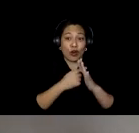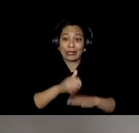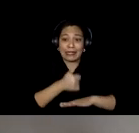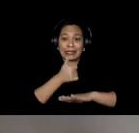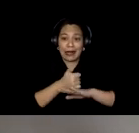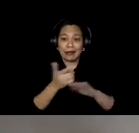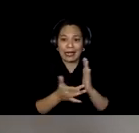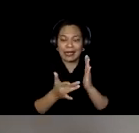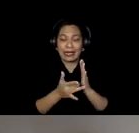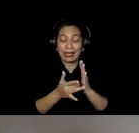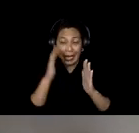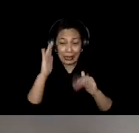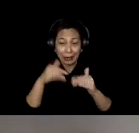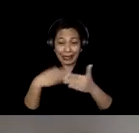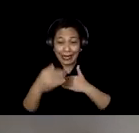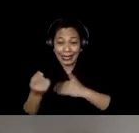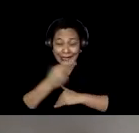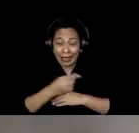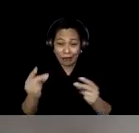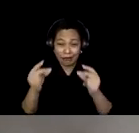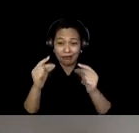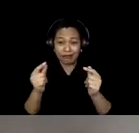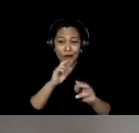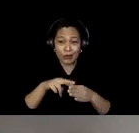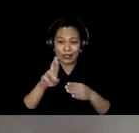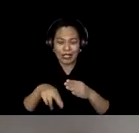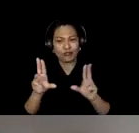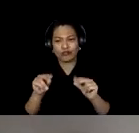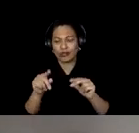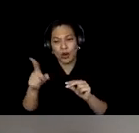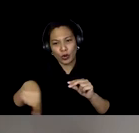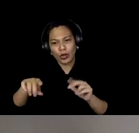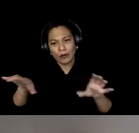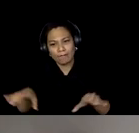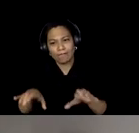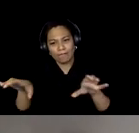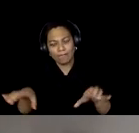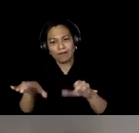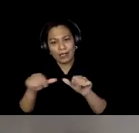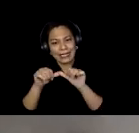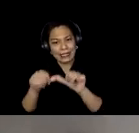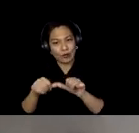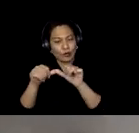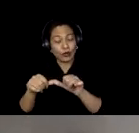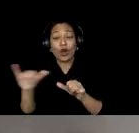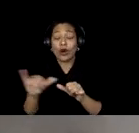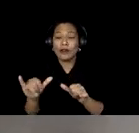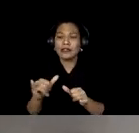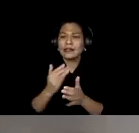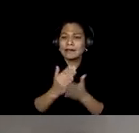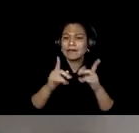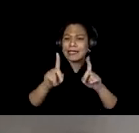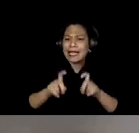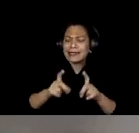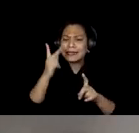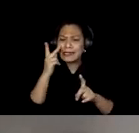start rising up in search results immediately. You're gonna have to keep at it. You're also gonna have to do a little bit of experimentation. The other